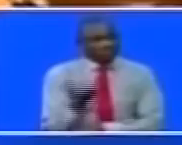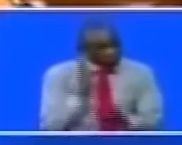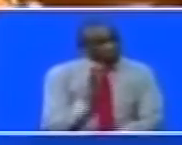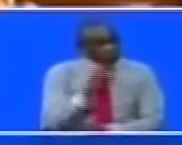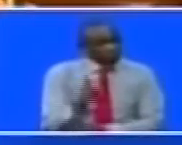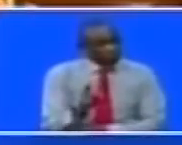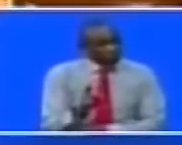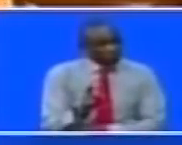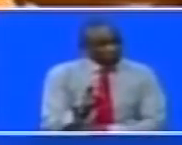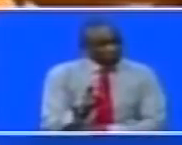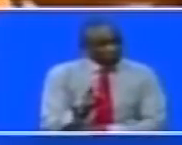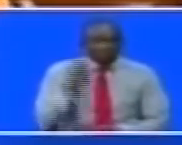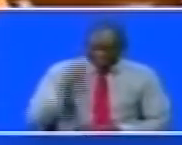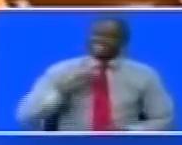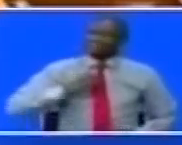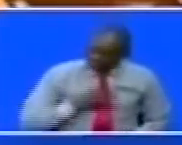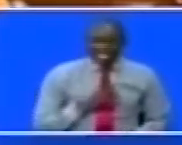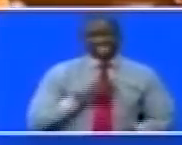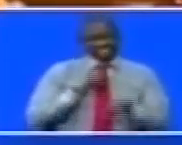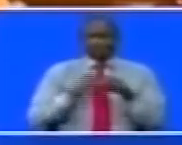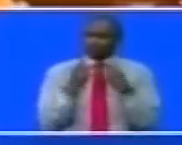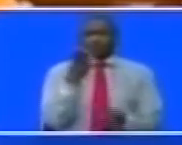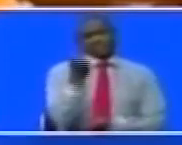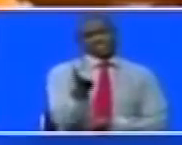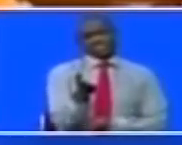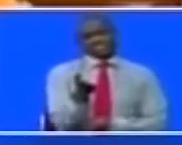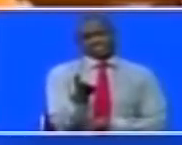Are we not supposed to be fearful that he might actually sponsor